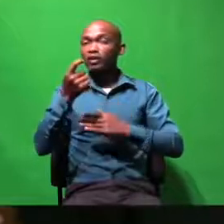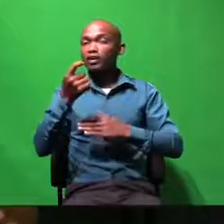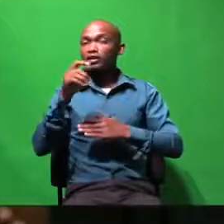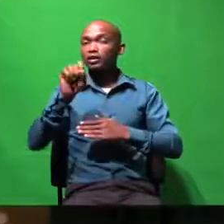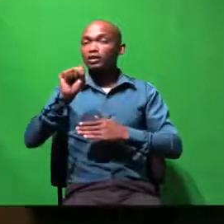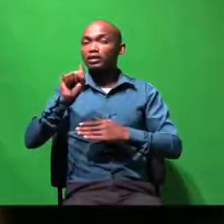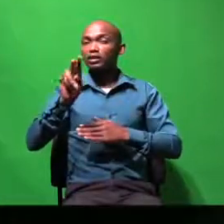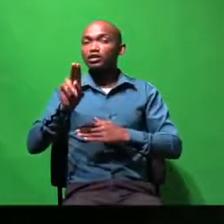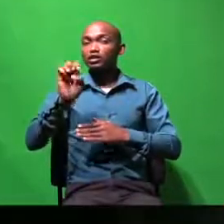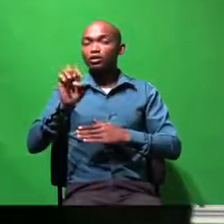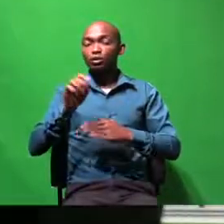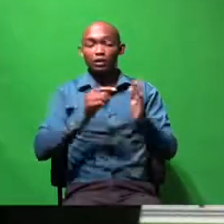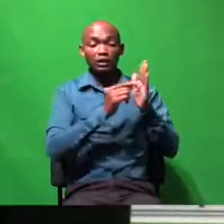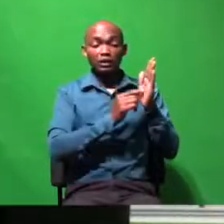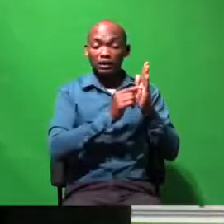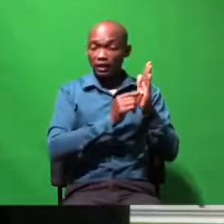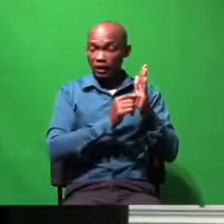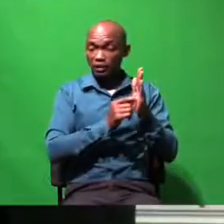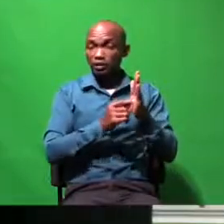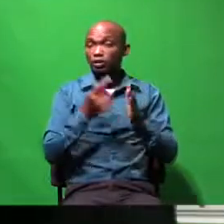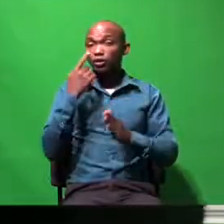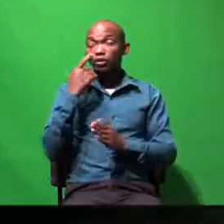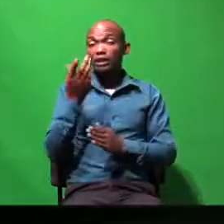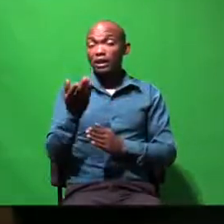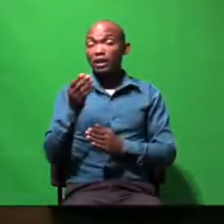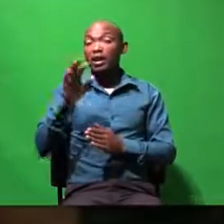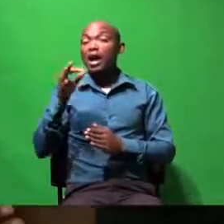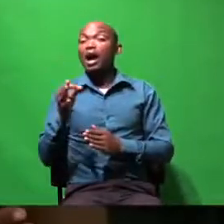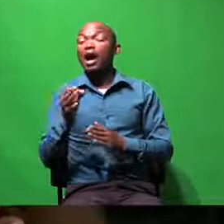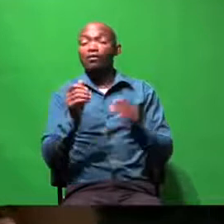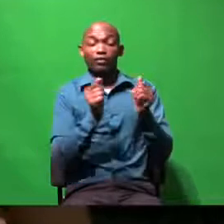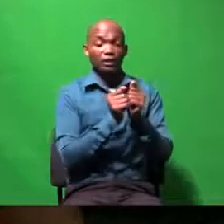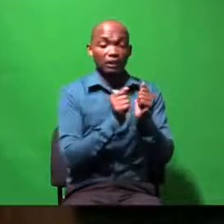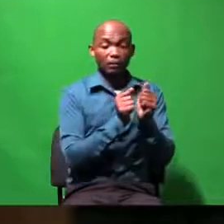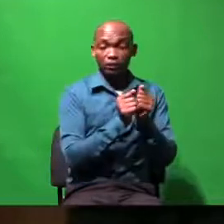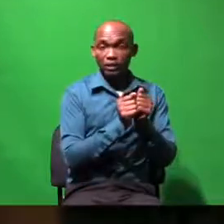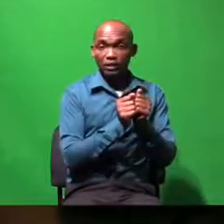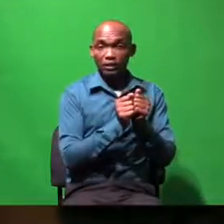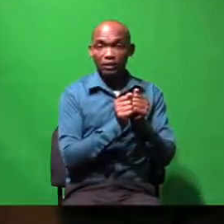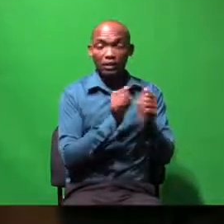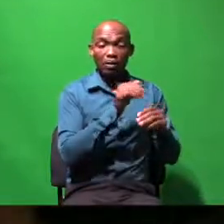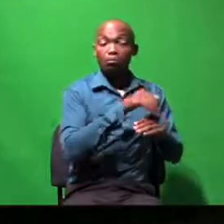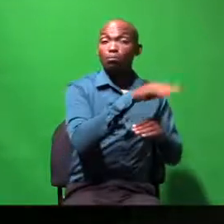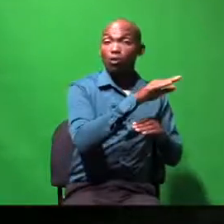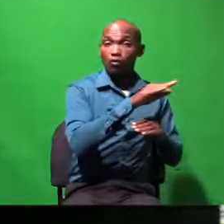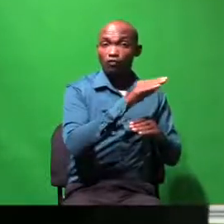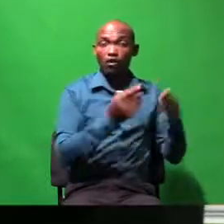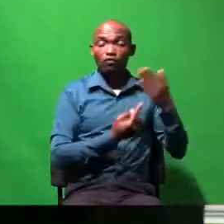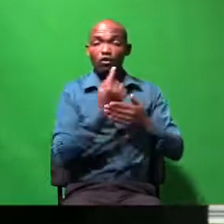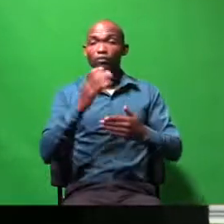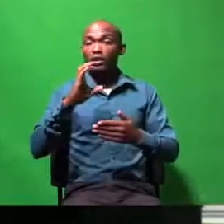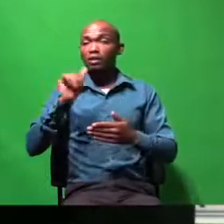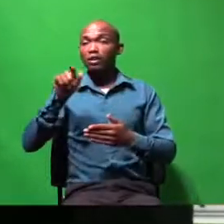cell. So now we see here how these substances move from the